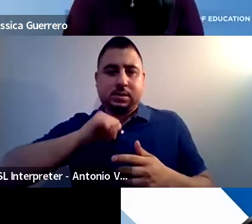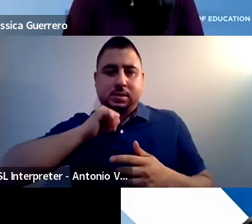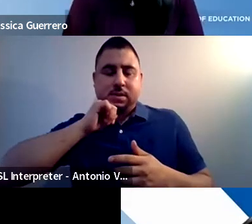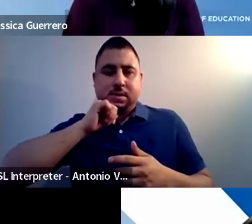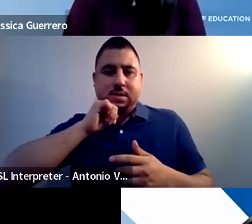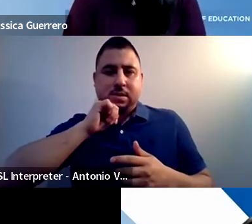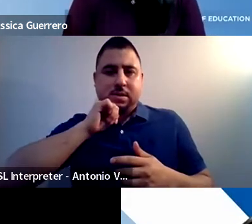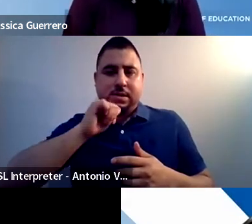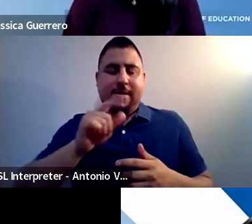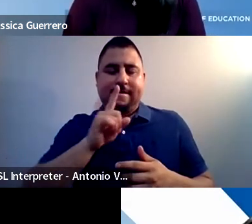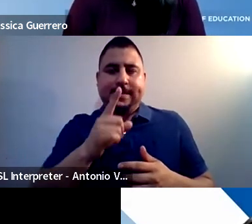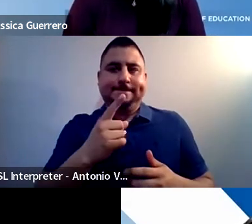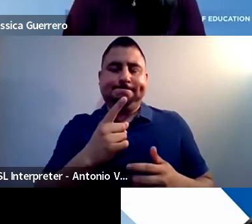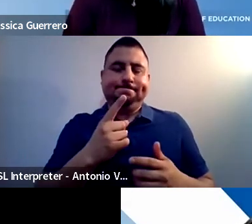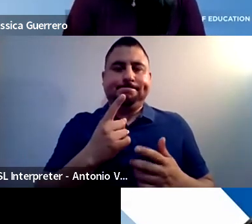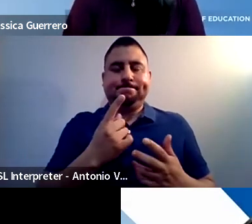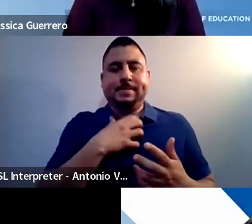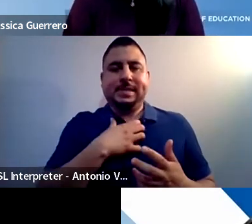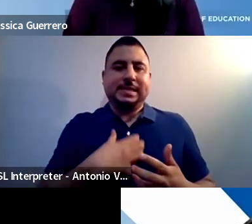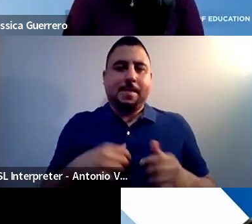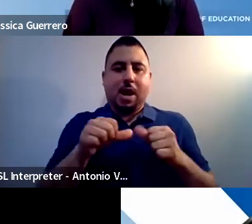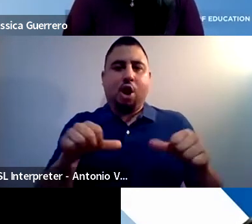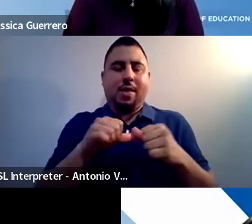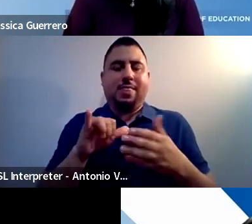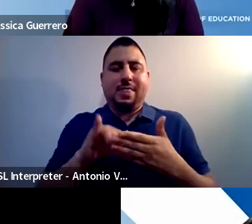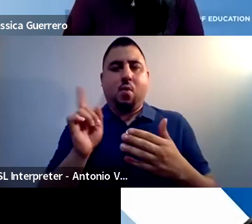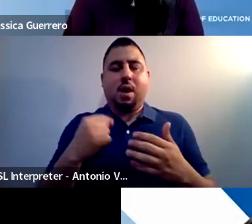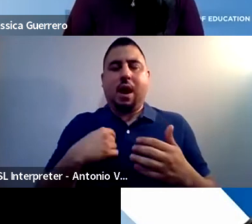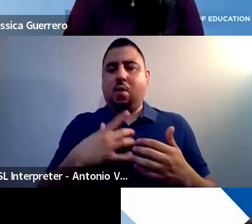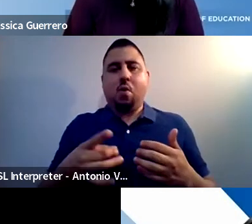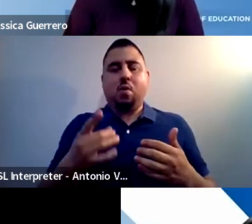that's not so desirable area. That I'm not interested in my child going to that school.